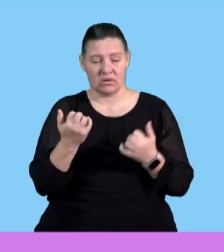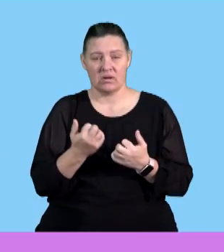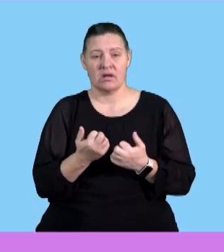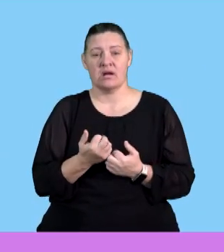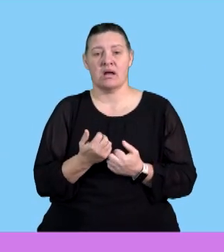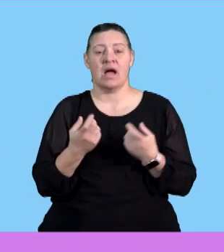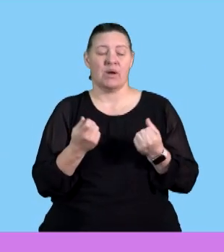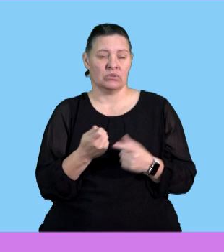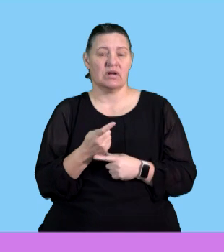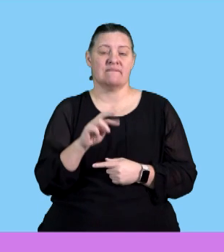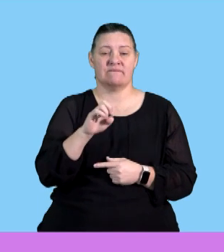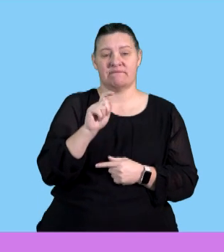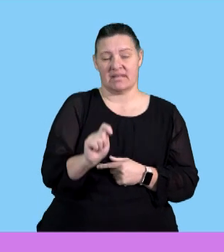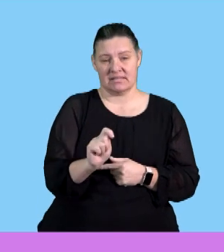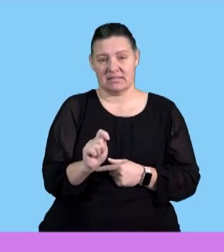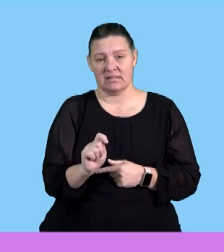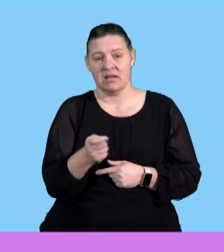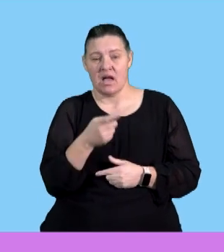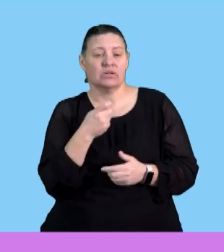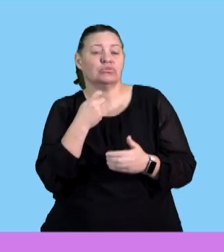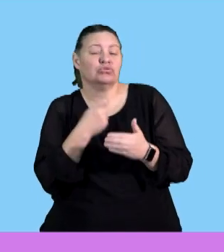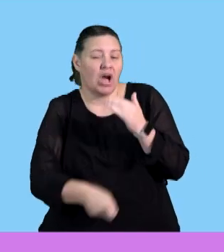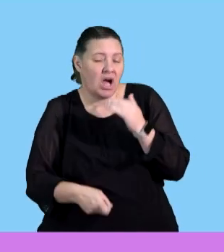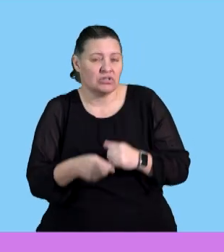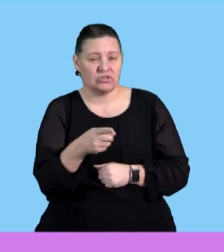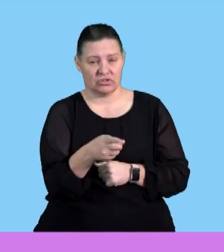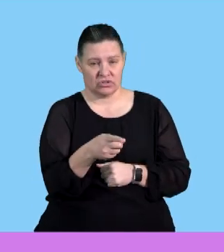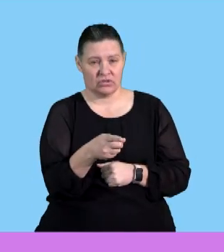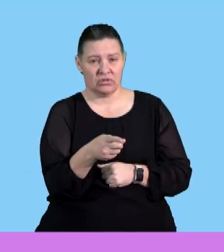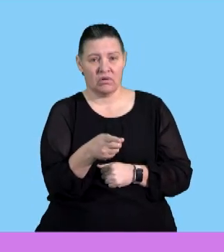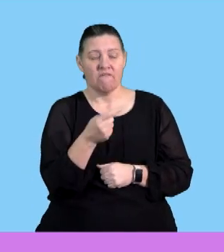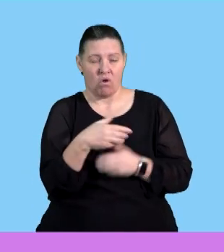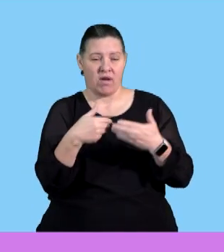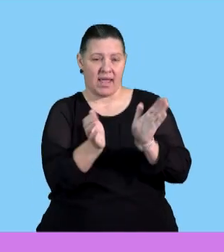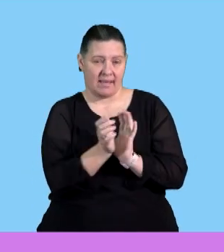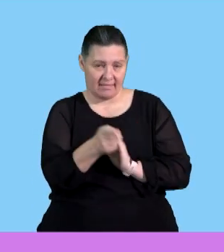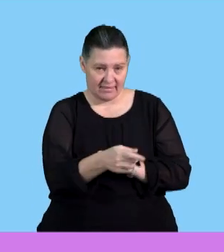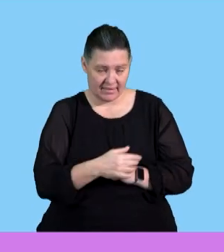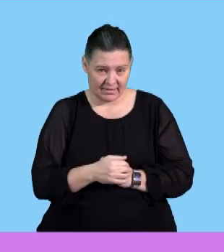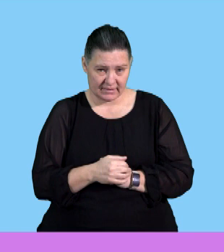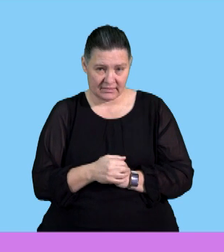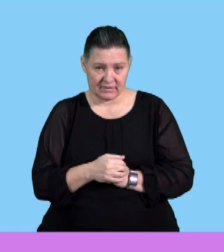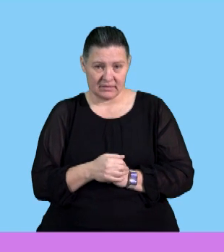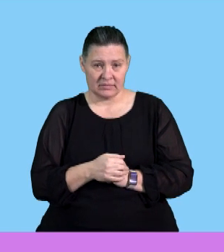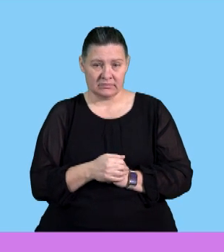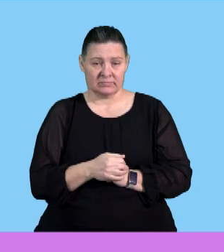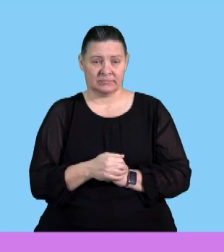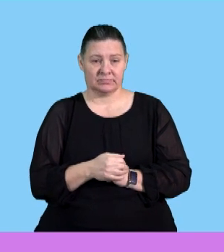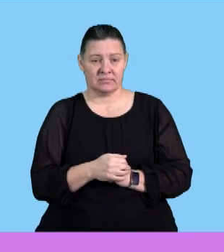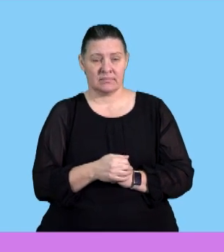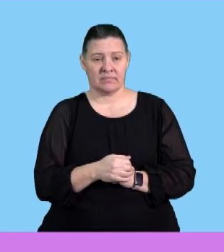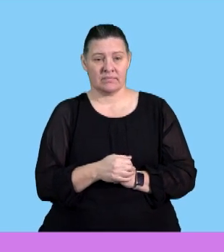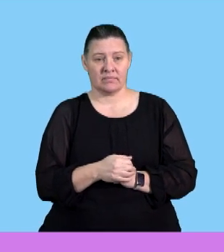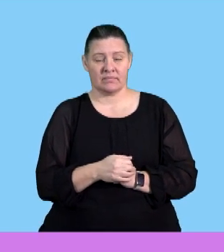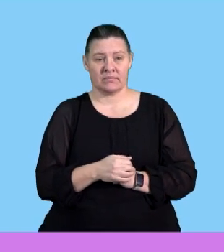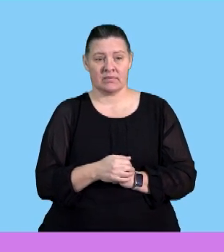Calculate the amount of VAT charged on the cake. Amount of VAT charged